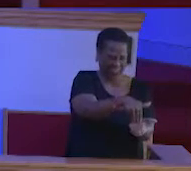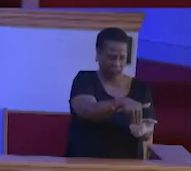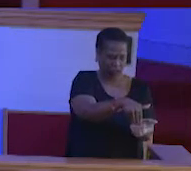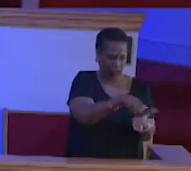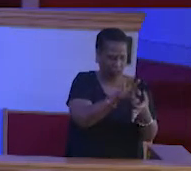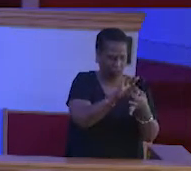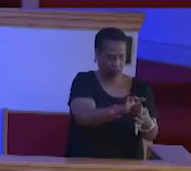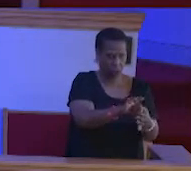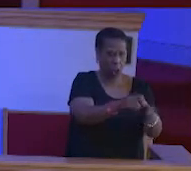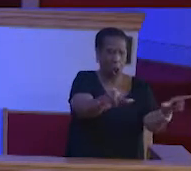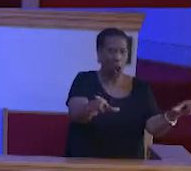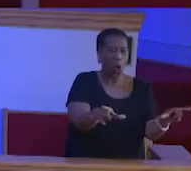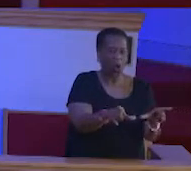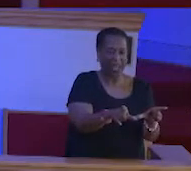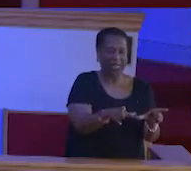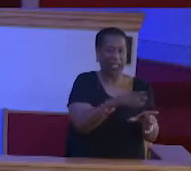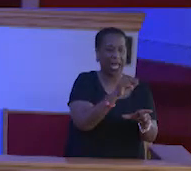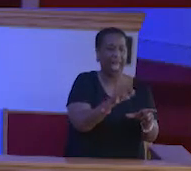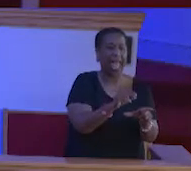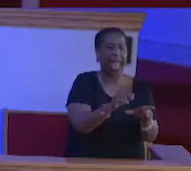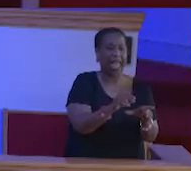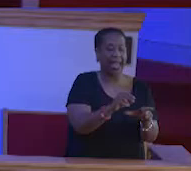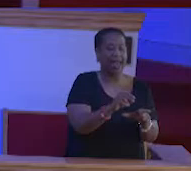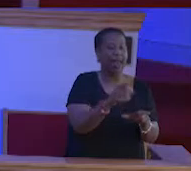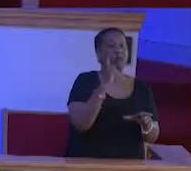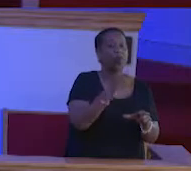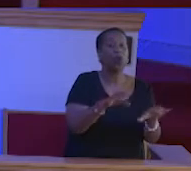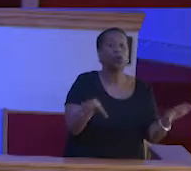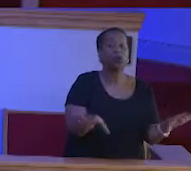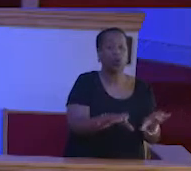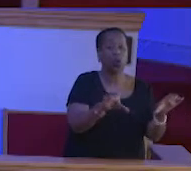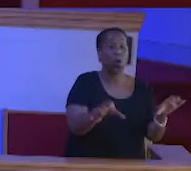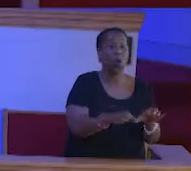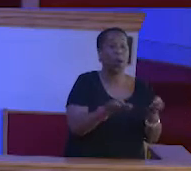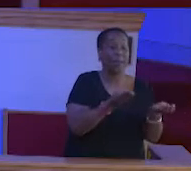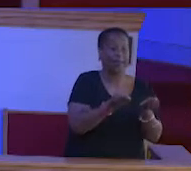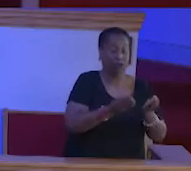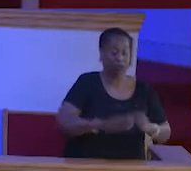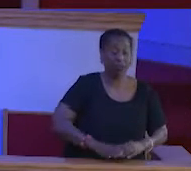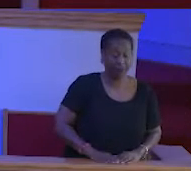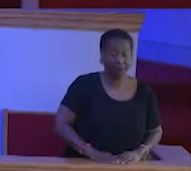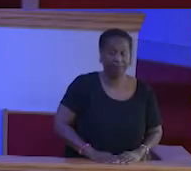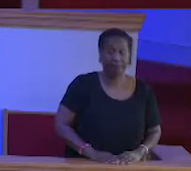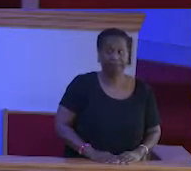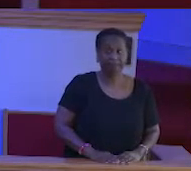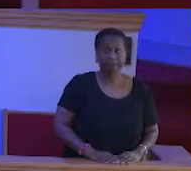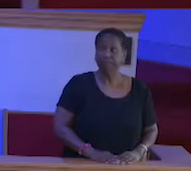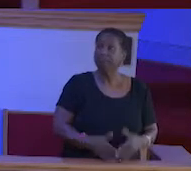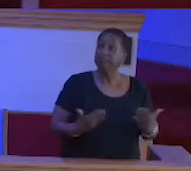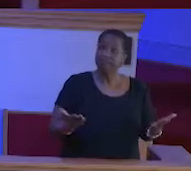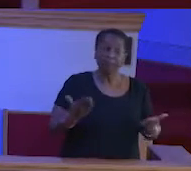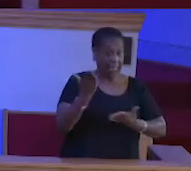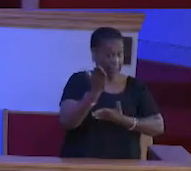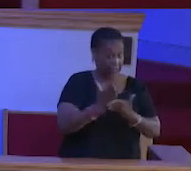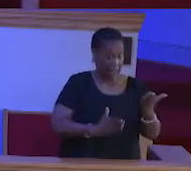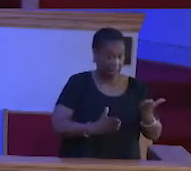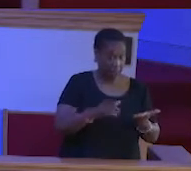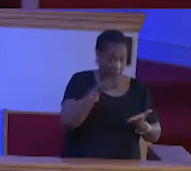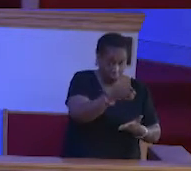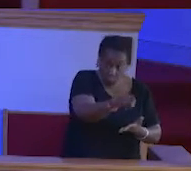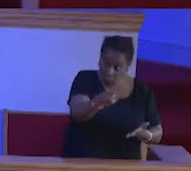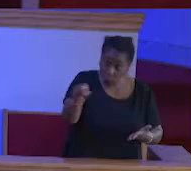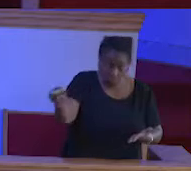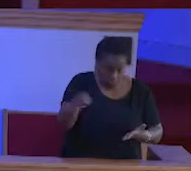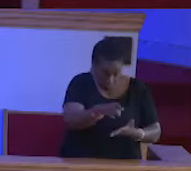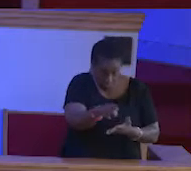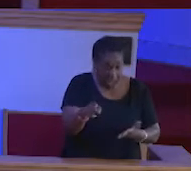and location and motif for doing ministry. Those of us who have been around